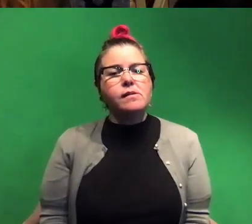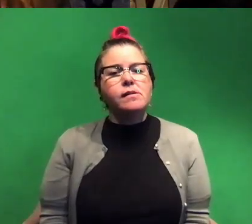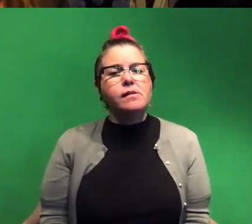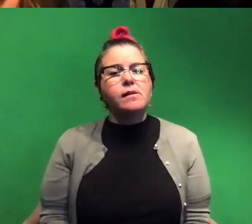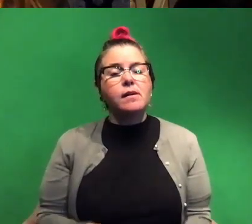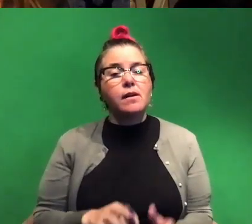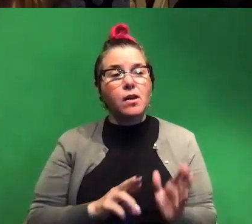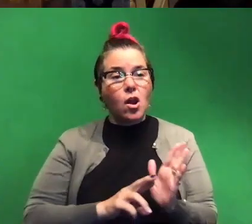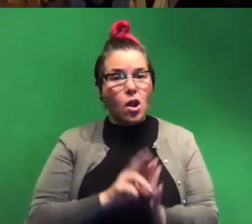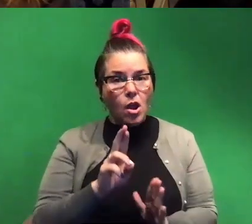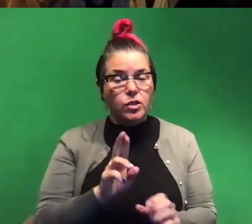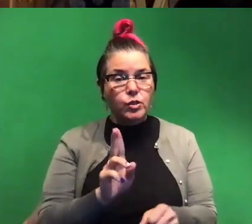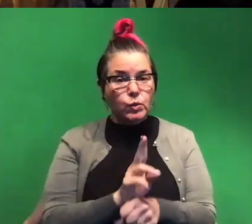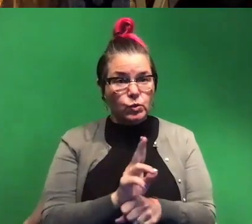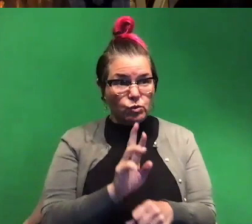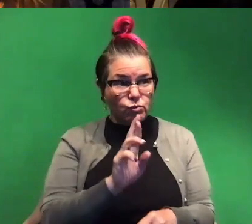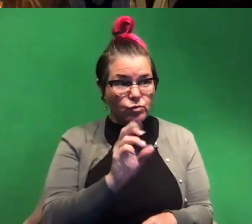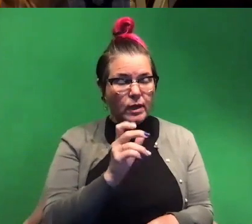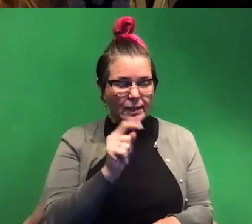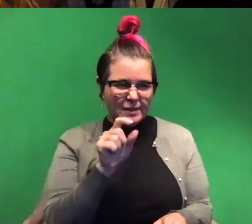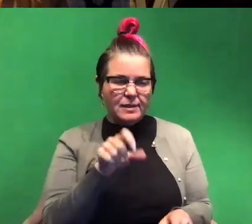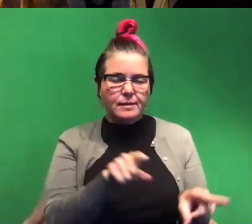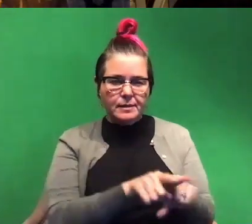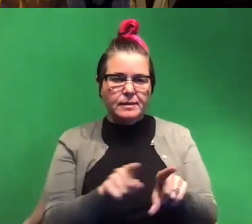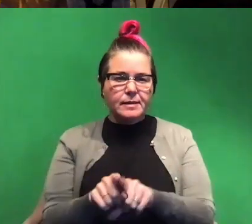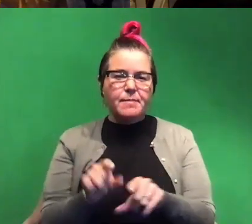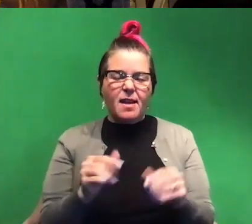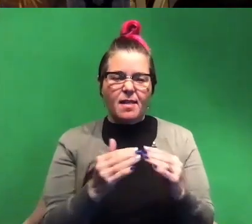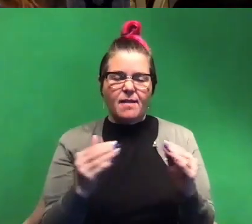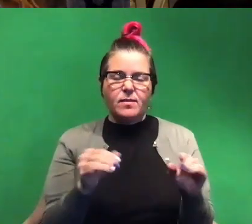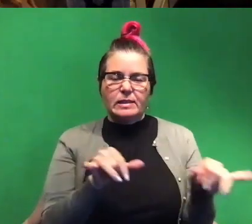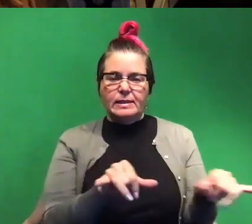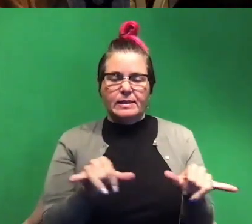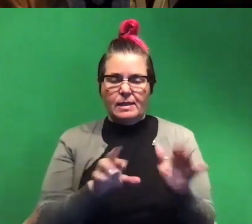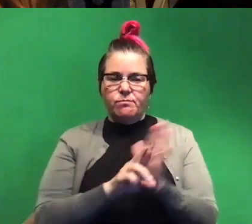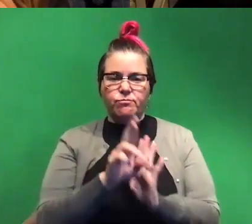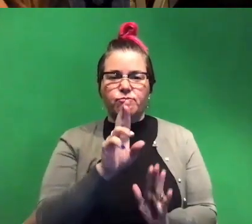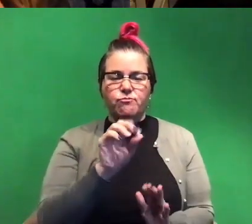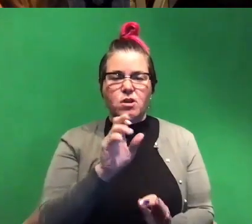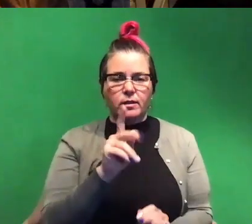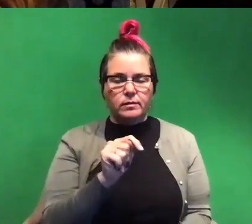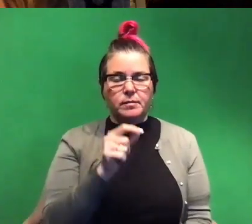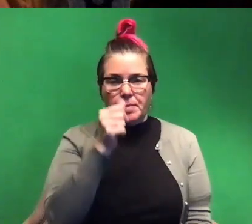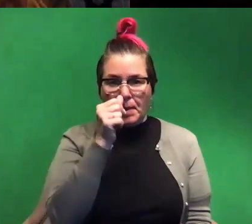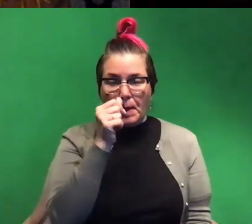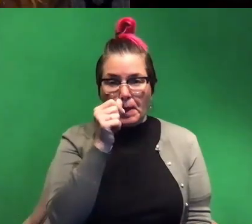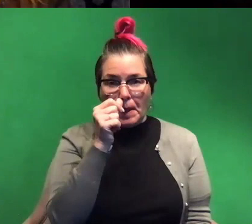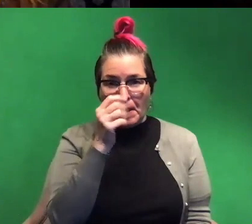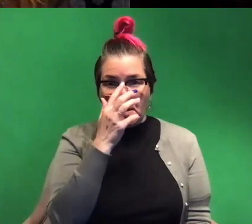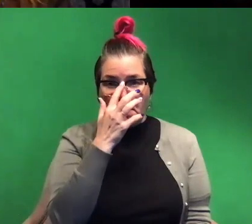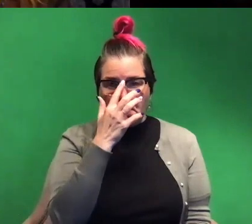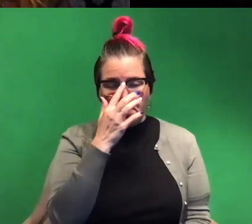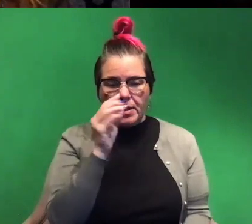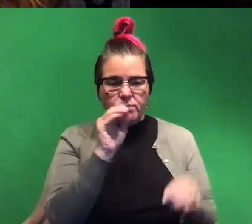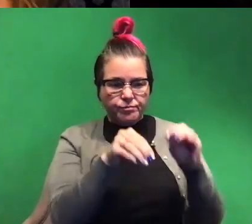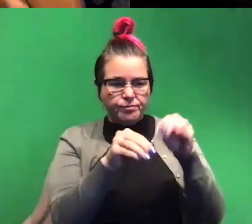sense that we use a rocket to send them up? Yes, on that level, it is the same thing. But the compartments we put